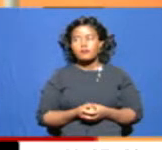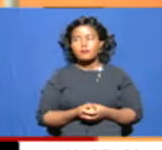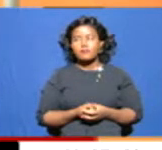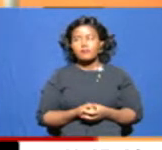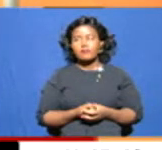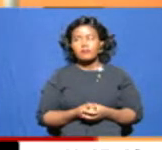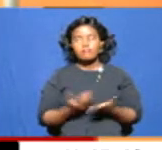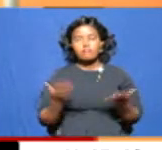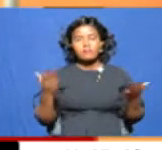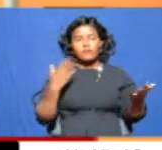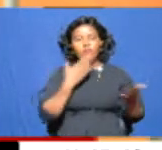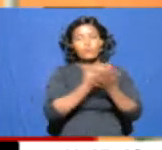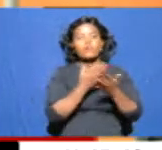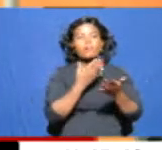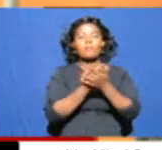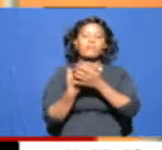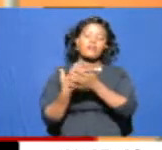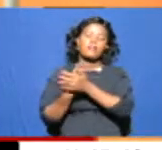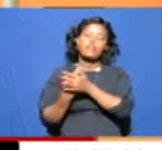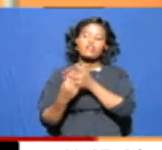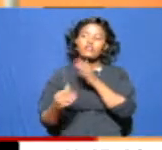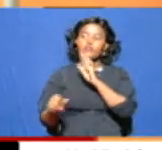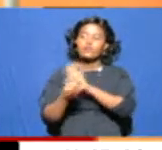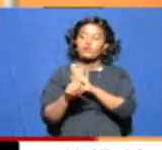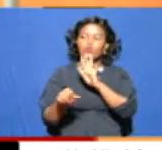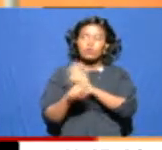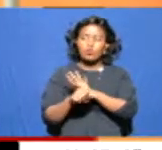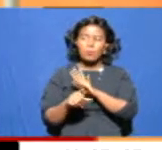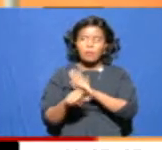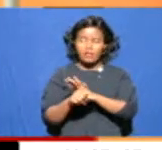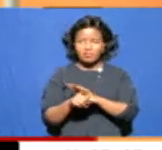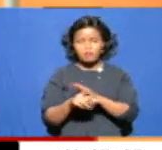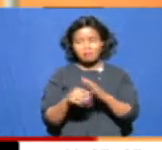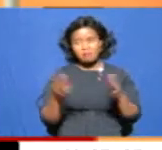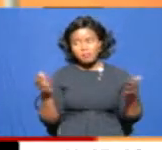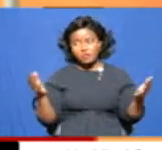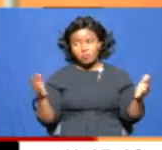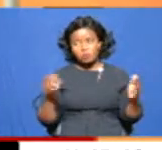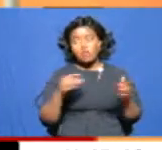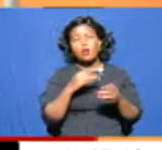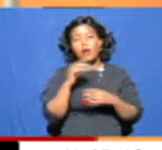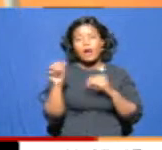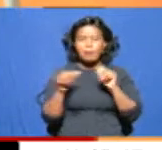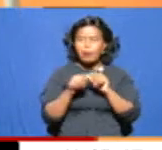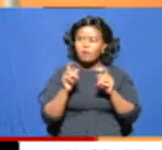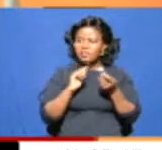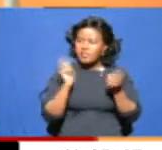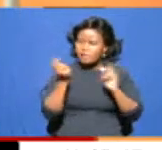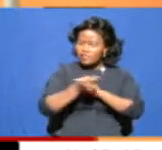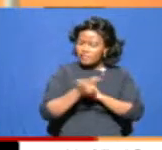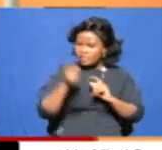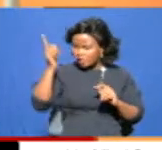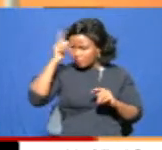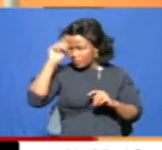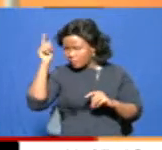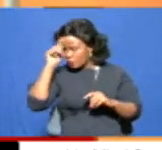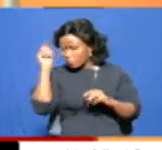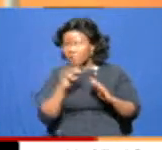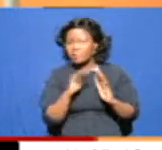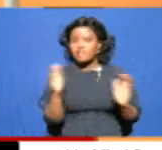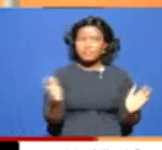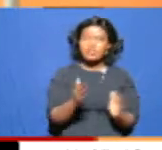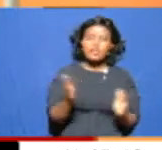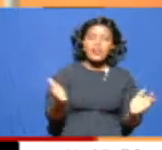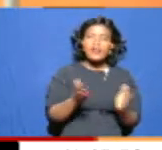Thank you very much, O'Brien Kimani. Of course, as you said, it's all about changing perceptions, encouraging younger girls not to be